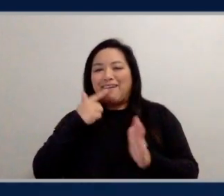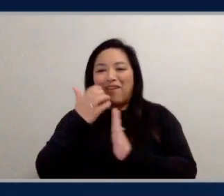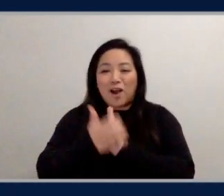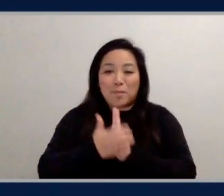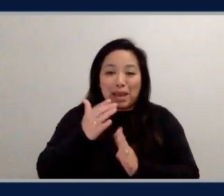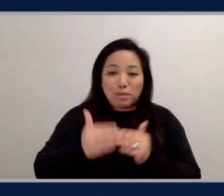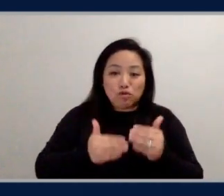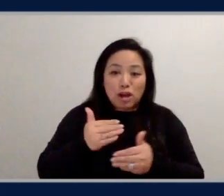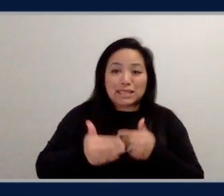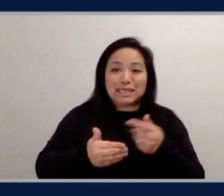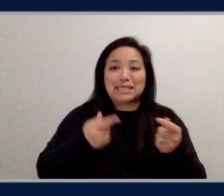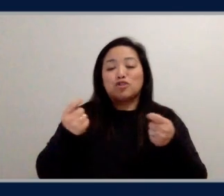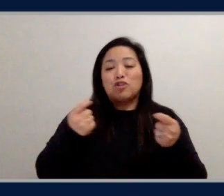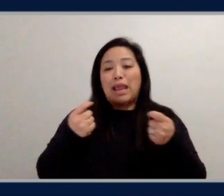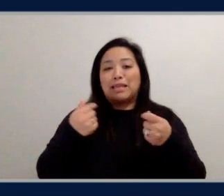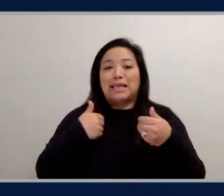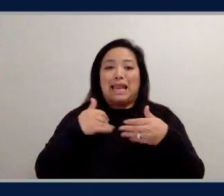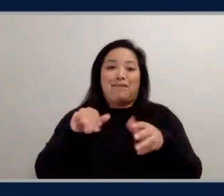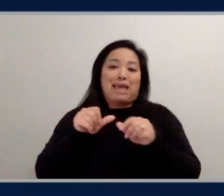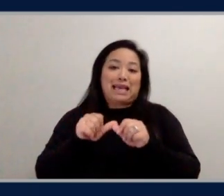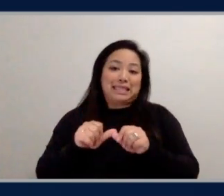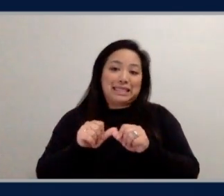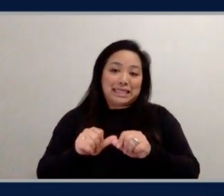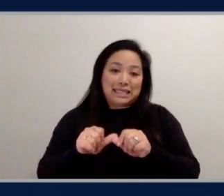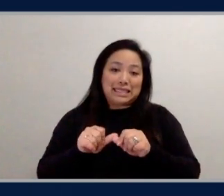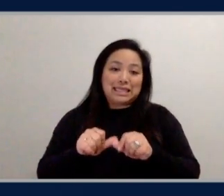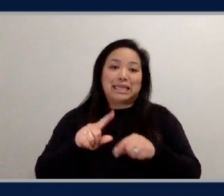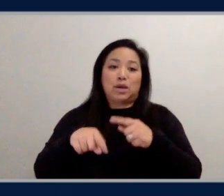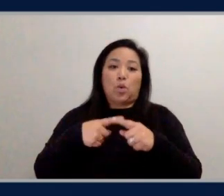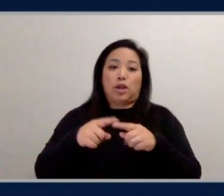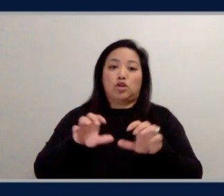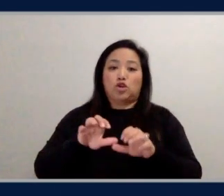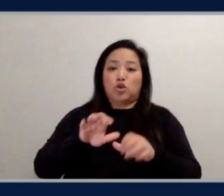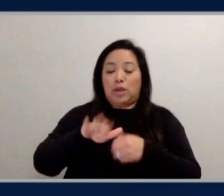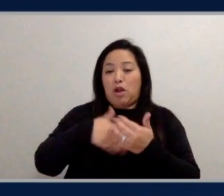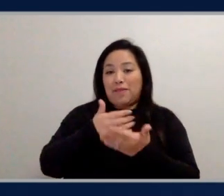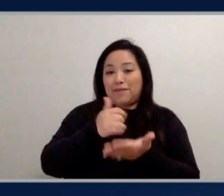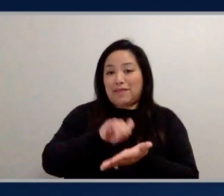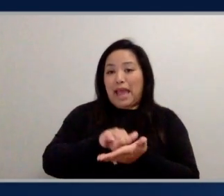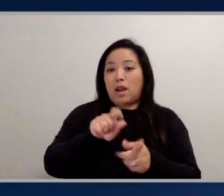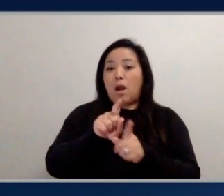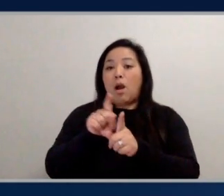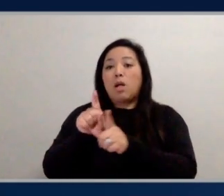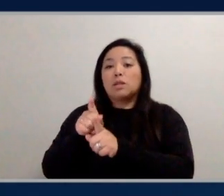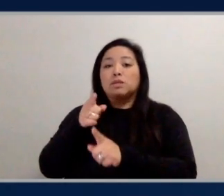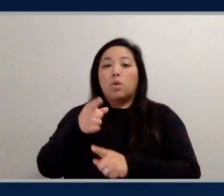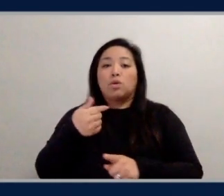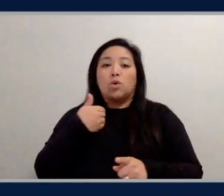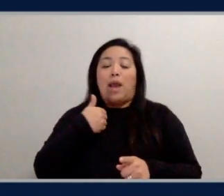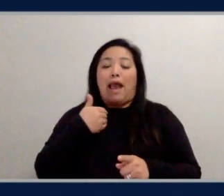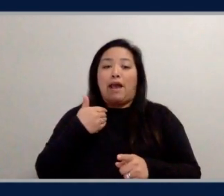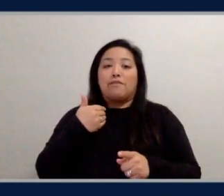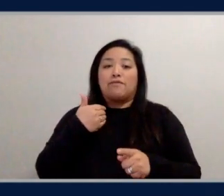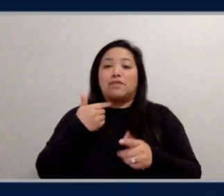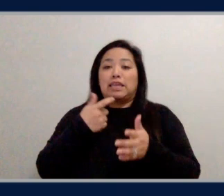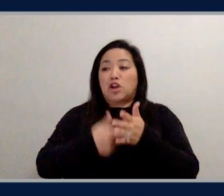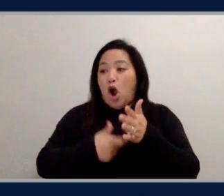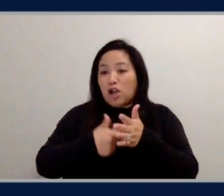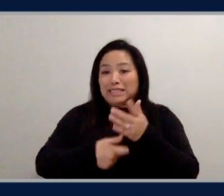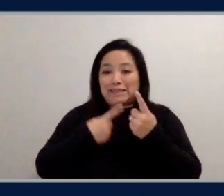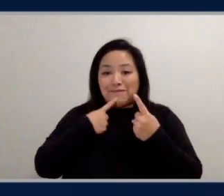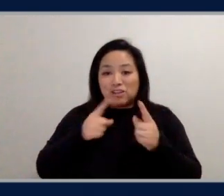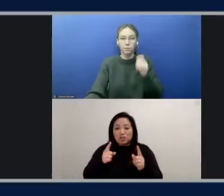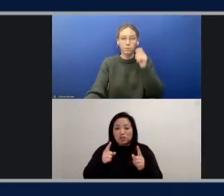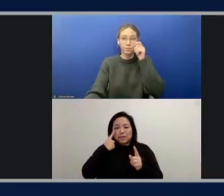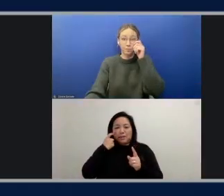so you're having that consistency as you're doing all of that. Yeah. You also have the cost efficiency there, right? Because you're able to